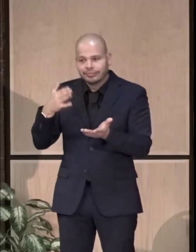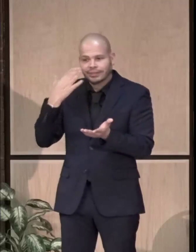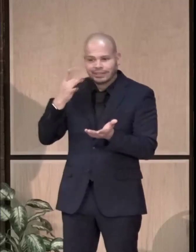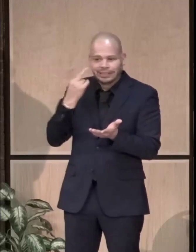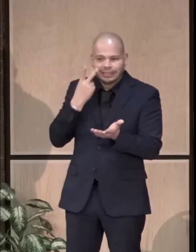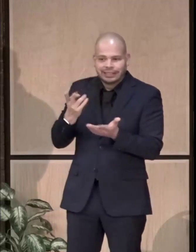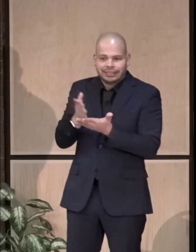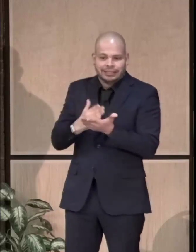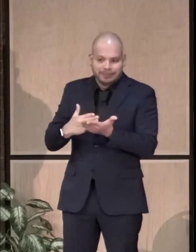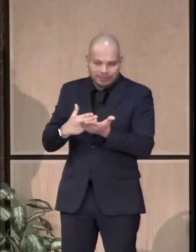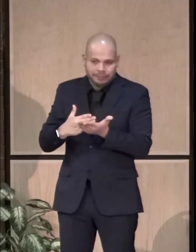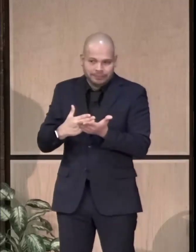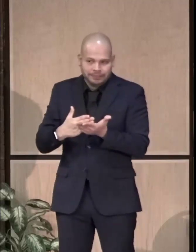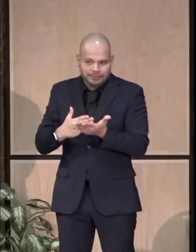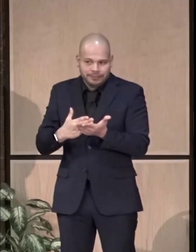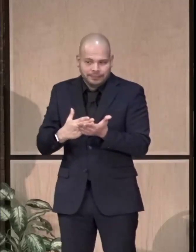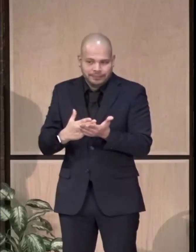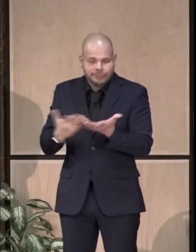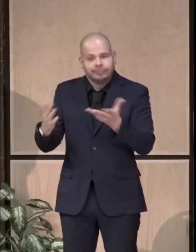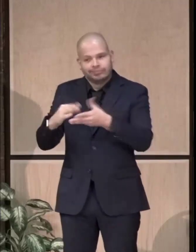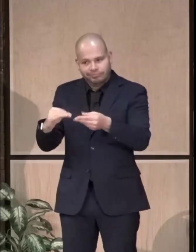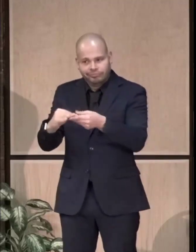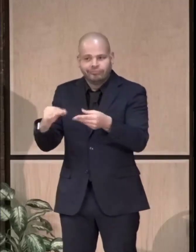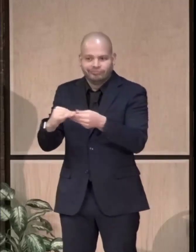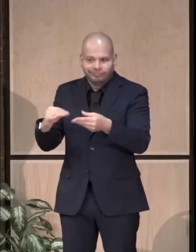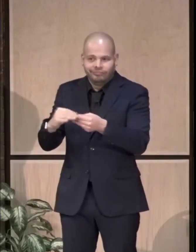contacted myself as well as other people in the unit,